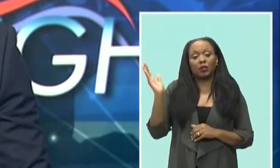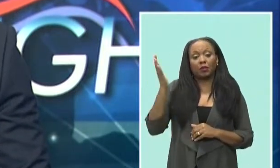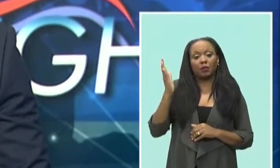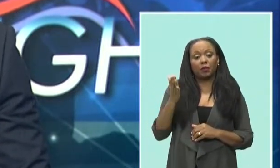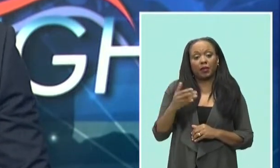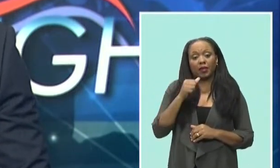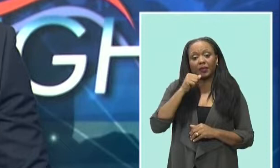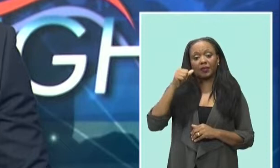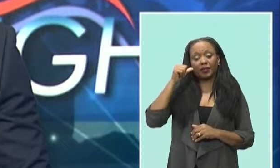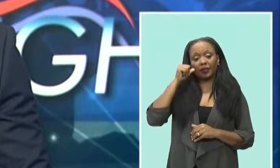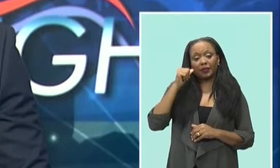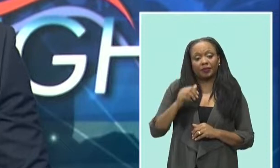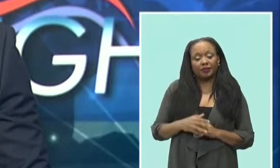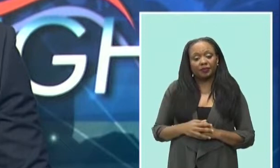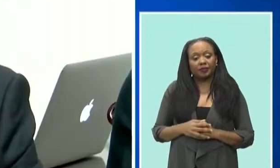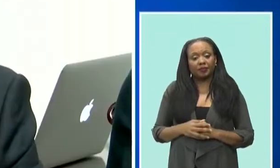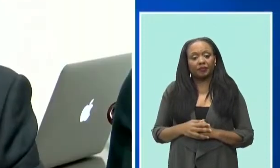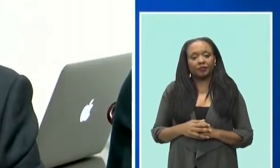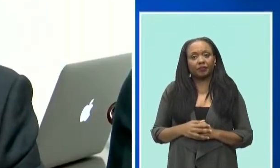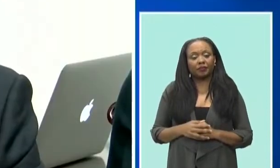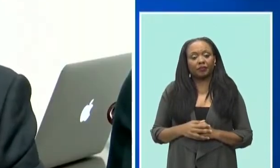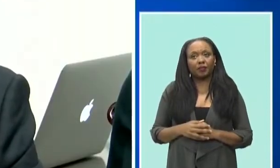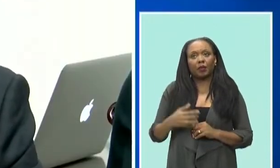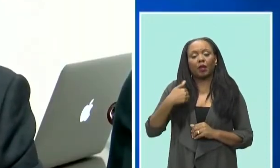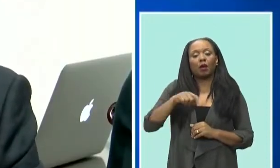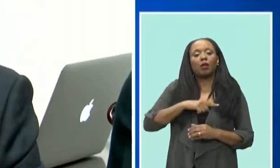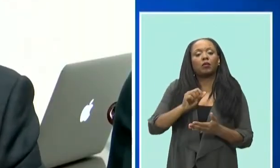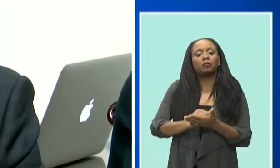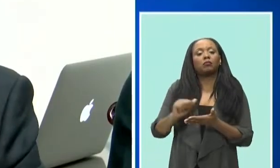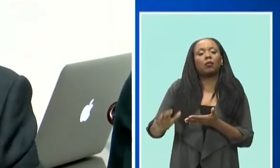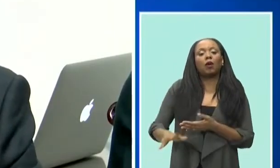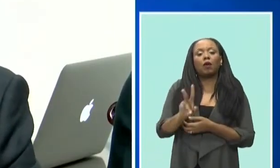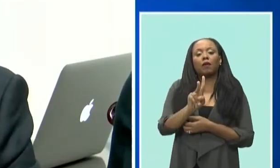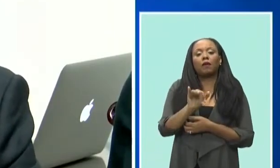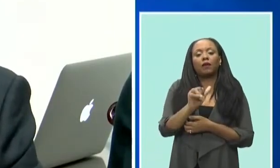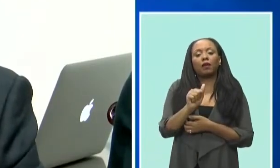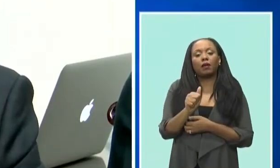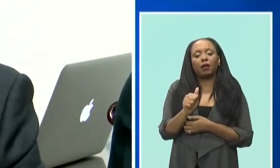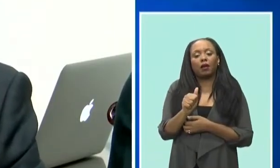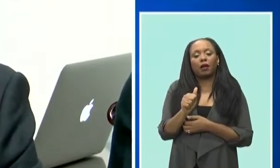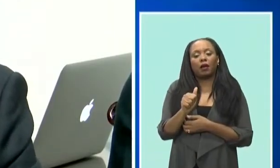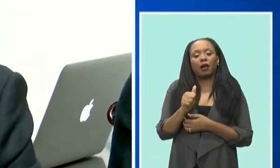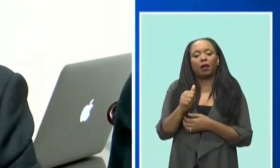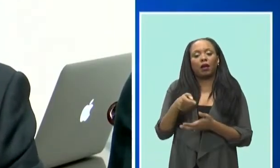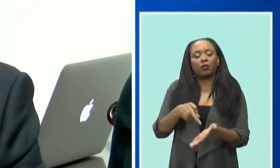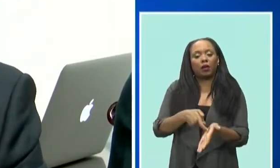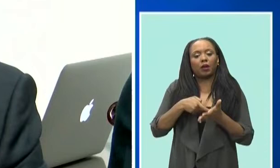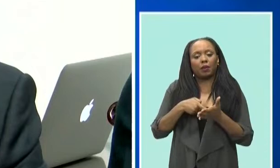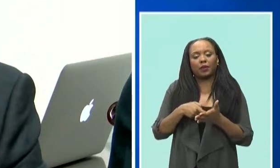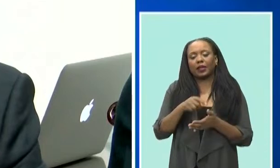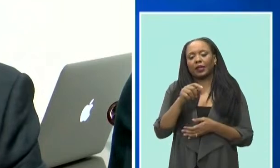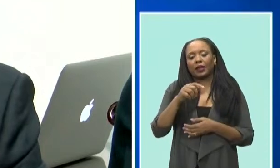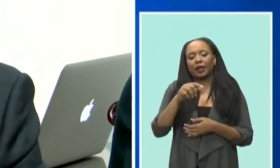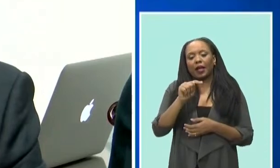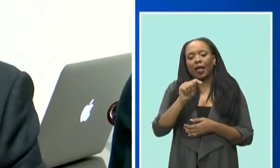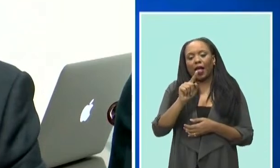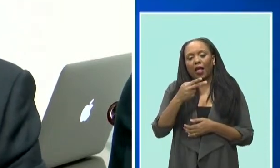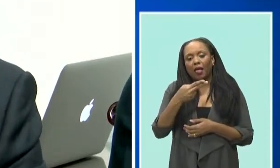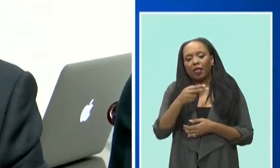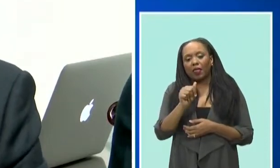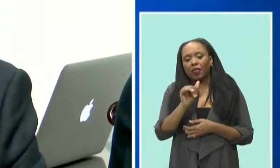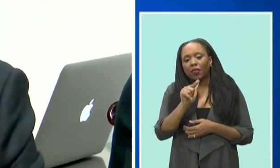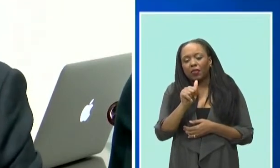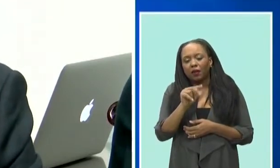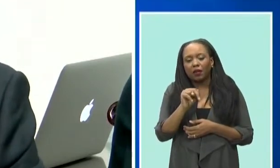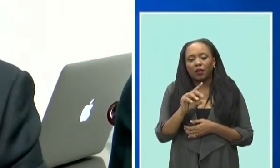briefing yesterday. We've also agreed to remove visa requirements for countries like Indonesia, Thailand, and Vietnam. And